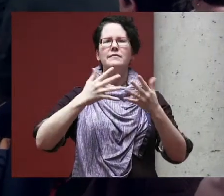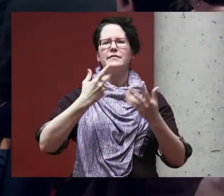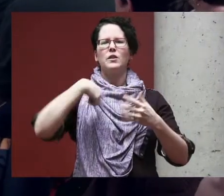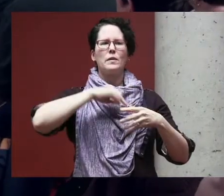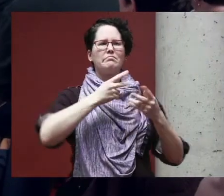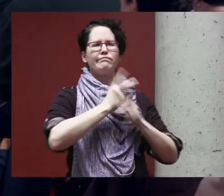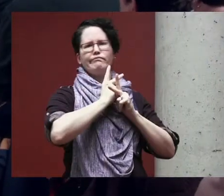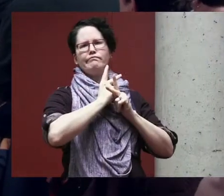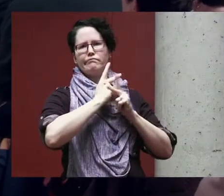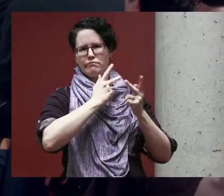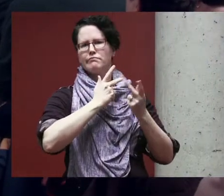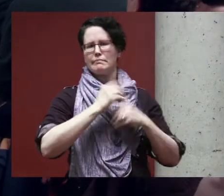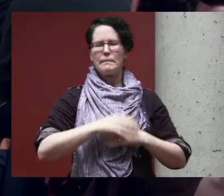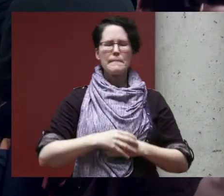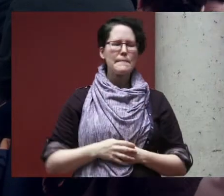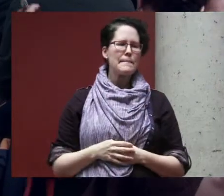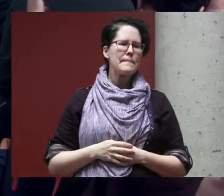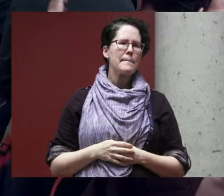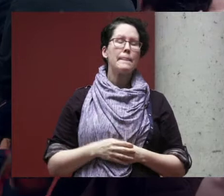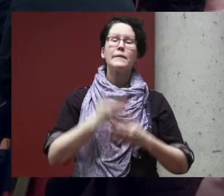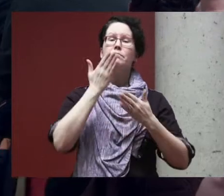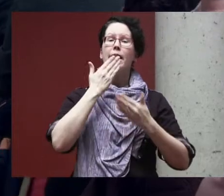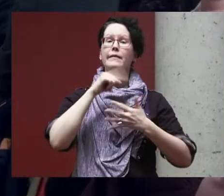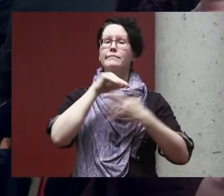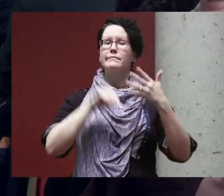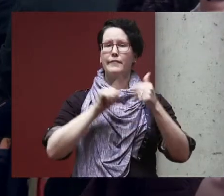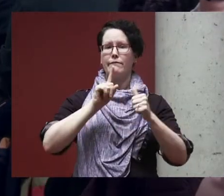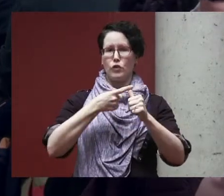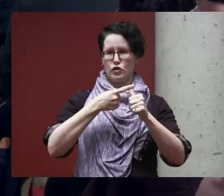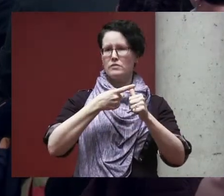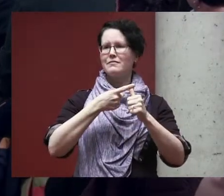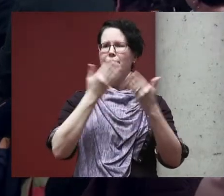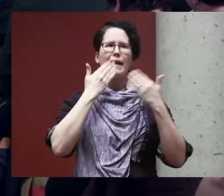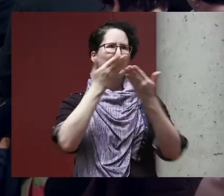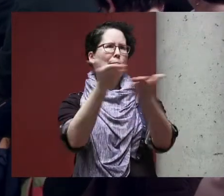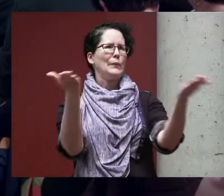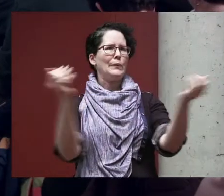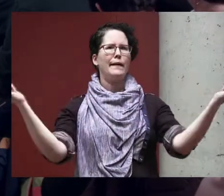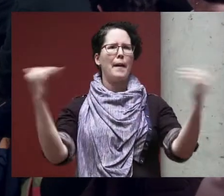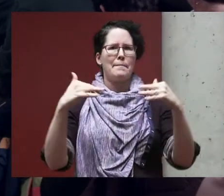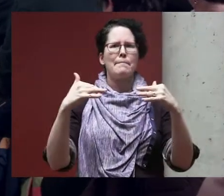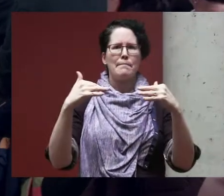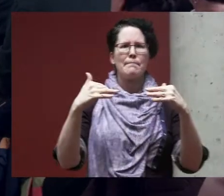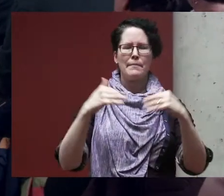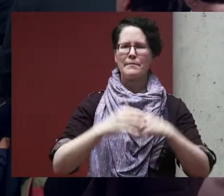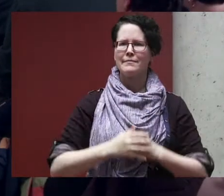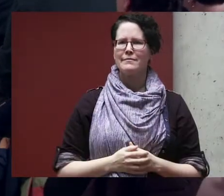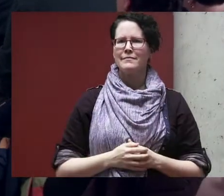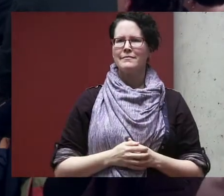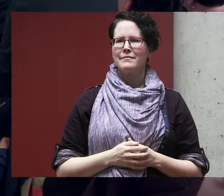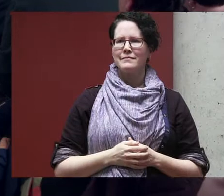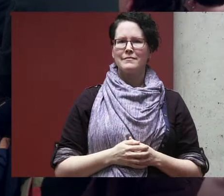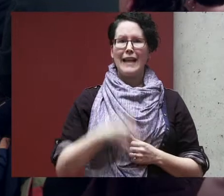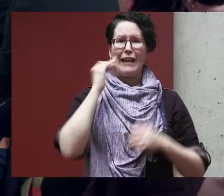Next we'd like to do a few thank yous. First of all, we'd like to thank all of you for showing up. This would be a lot less fun if